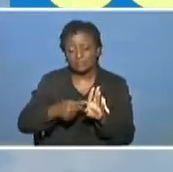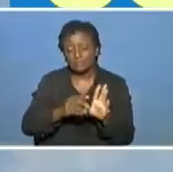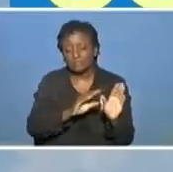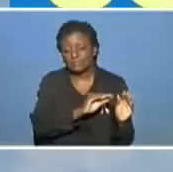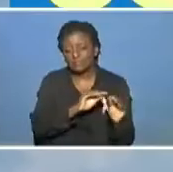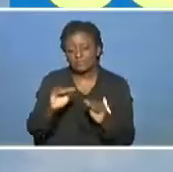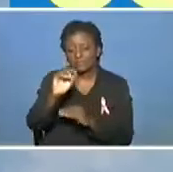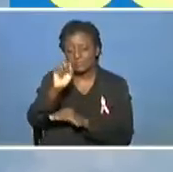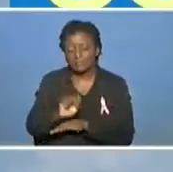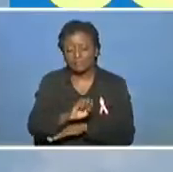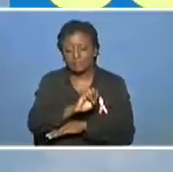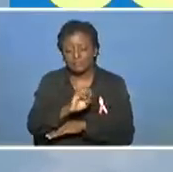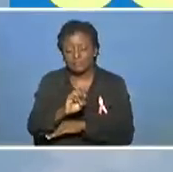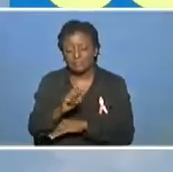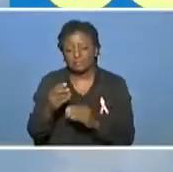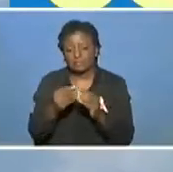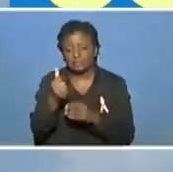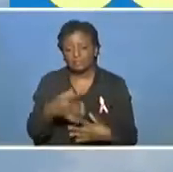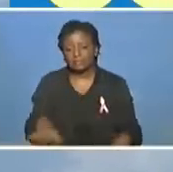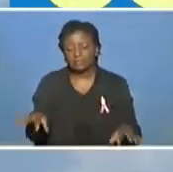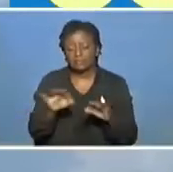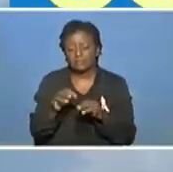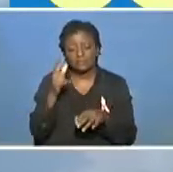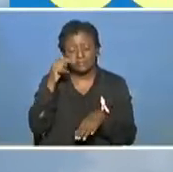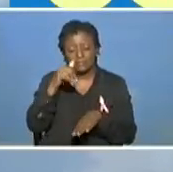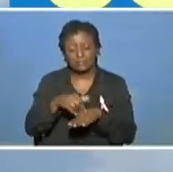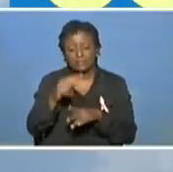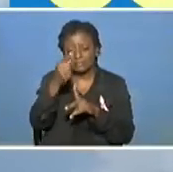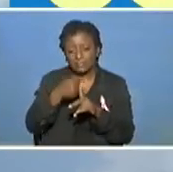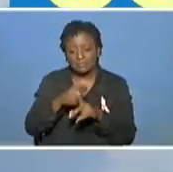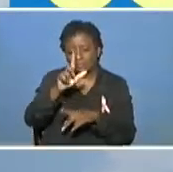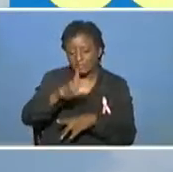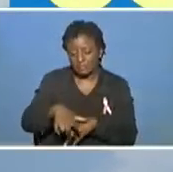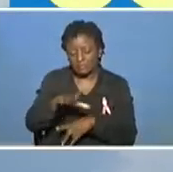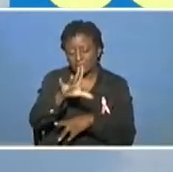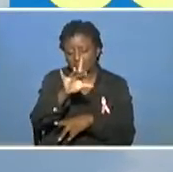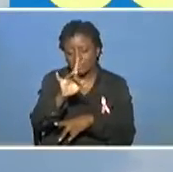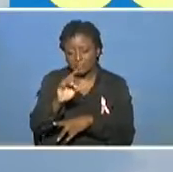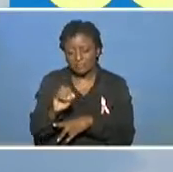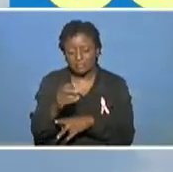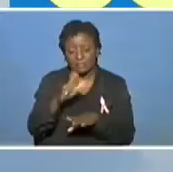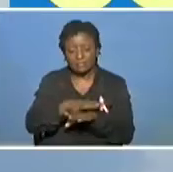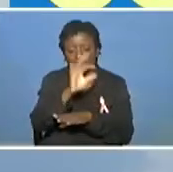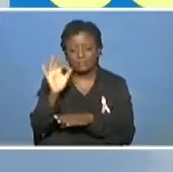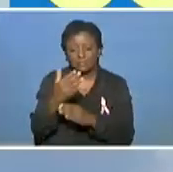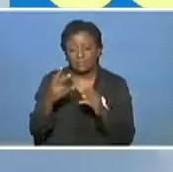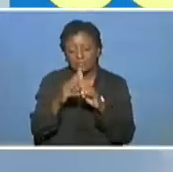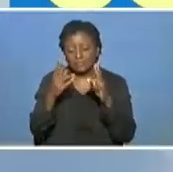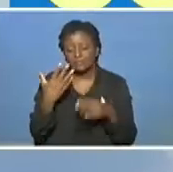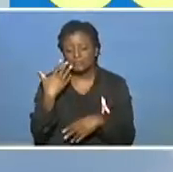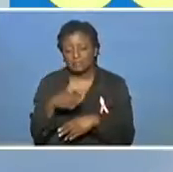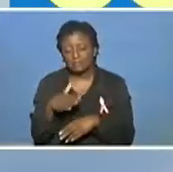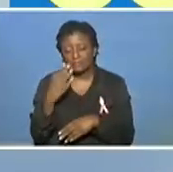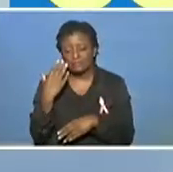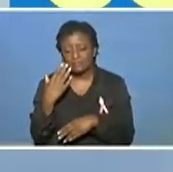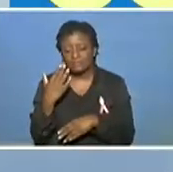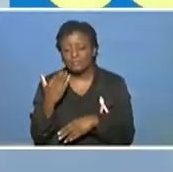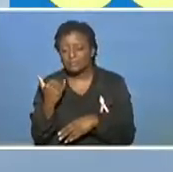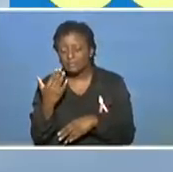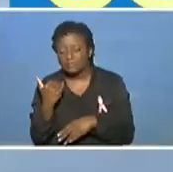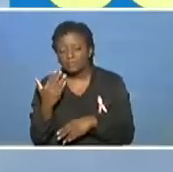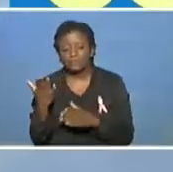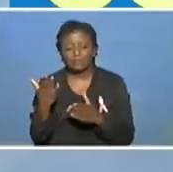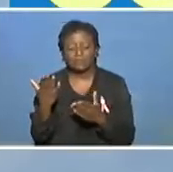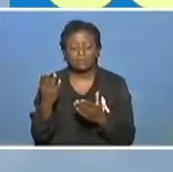the south and east. But most importantly, look at those temperatures. Low 80s on Friday. That's going to be very cool, and those nighttime temperatures dropping into the